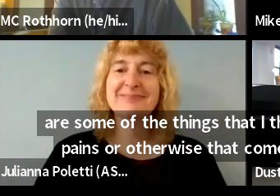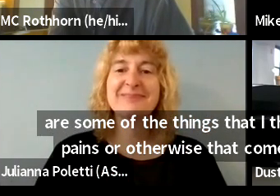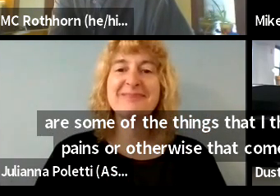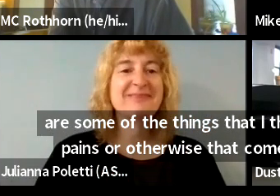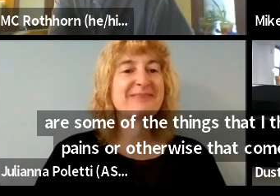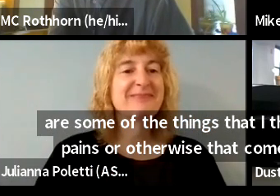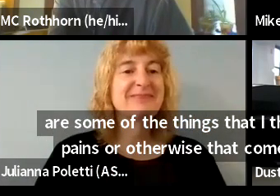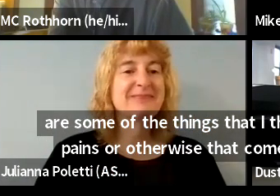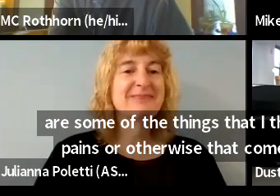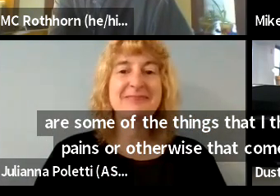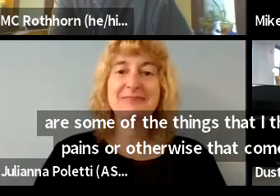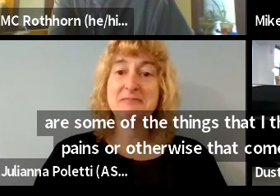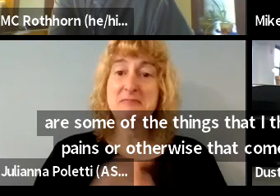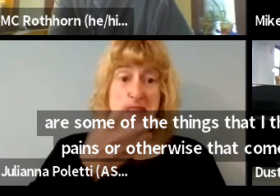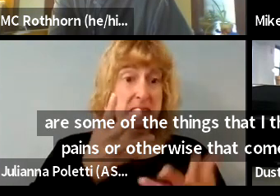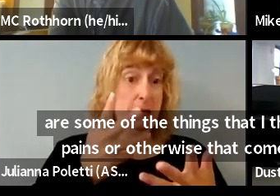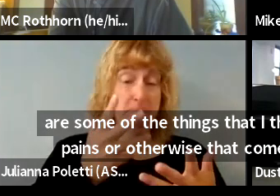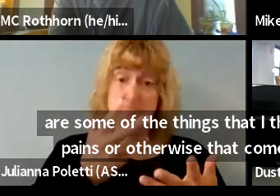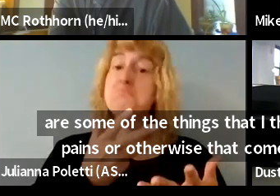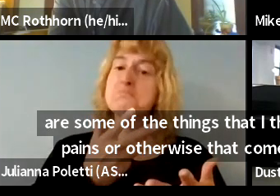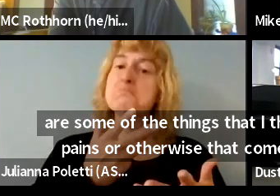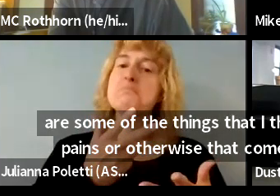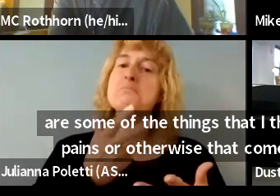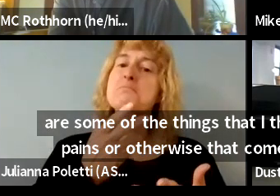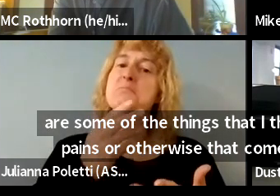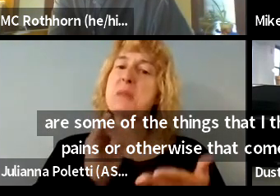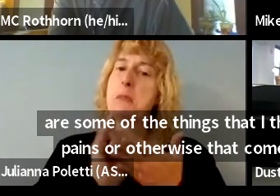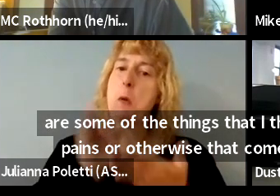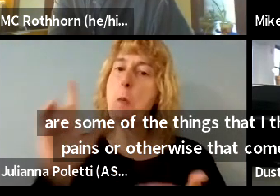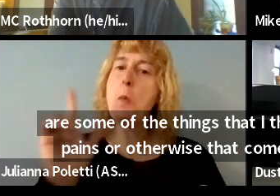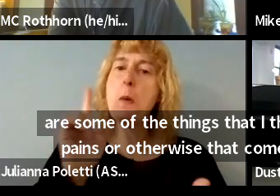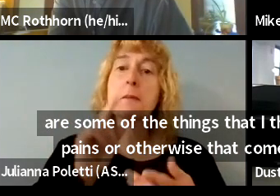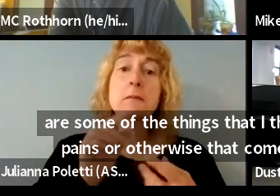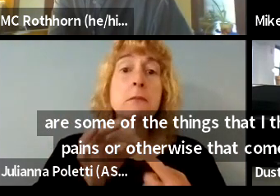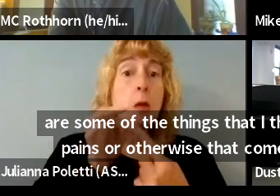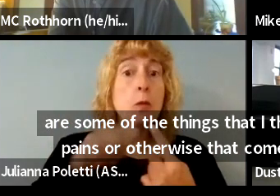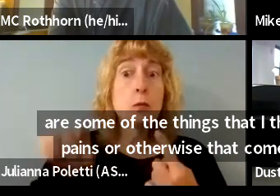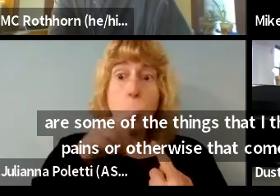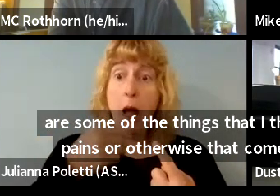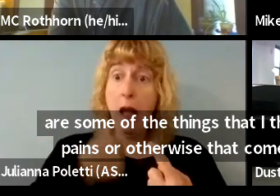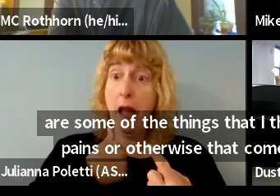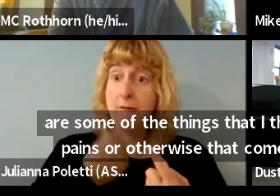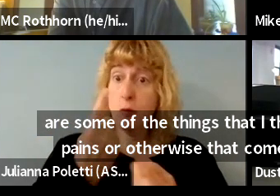That's it? I think that's it for our updates, unless you all have any questions.